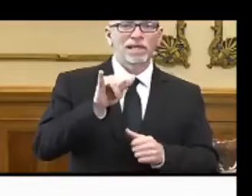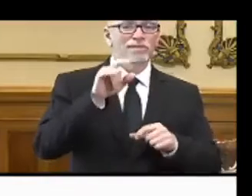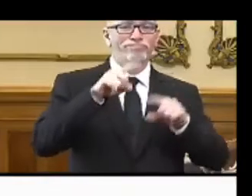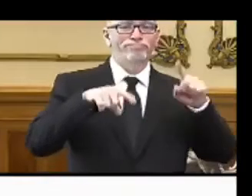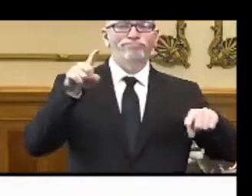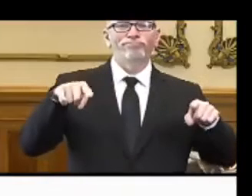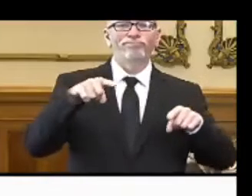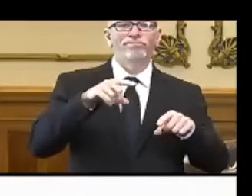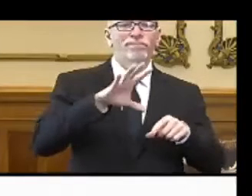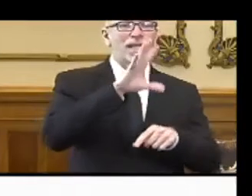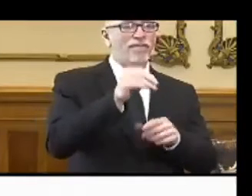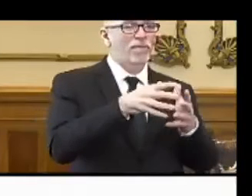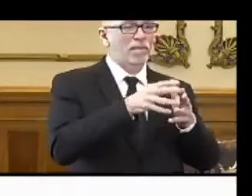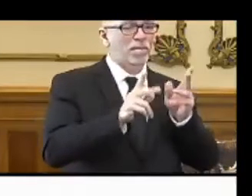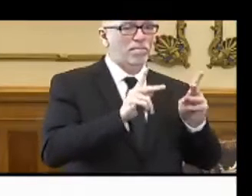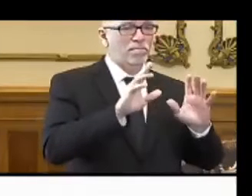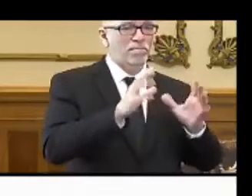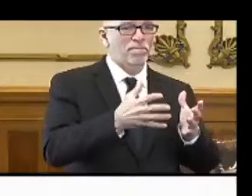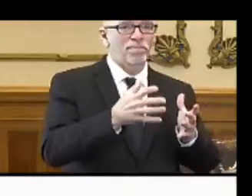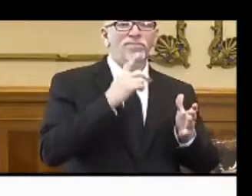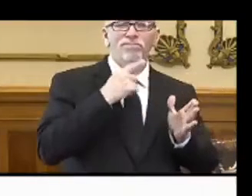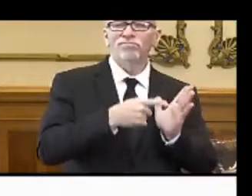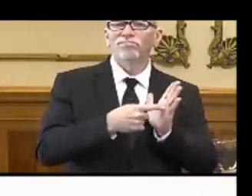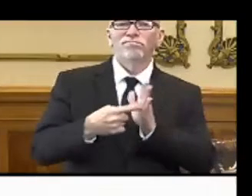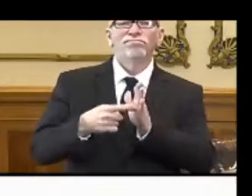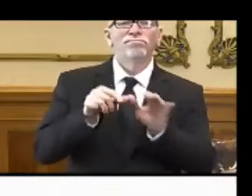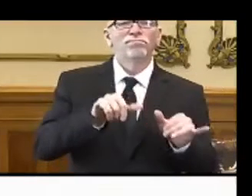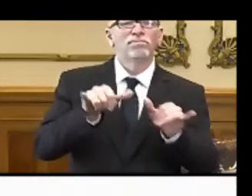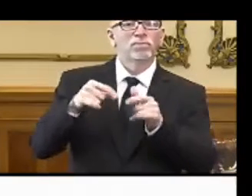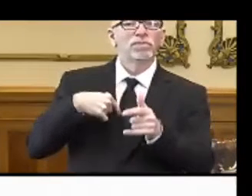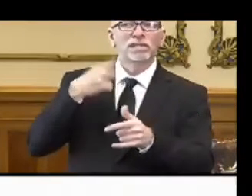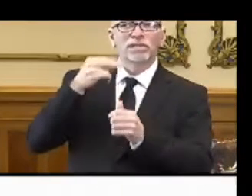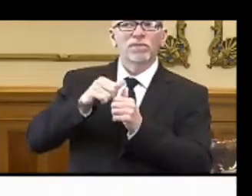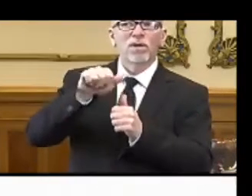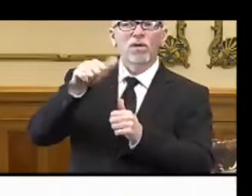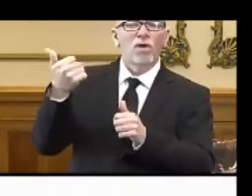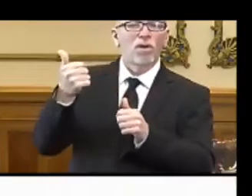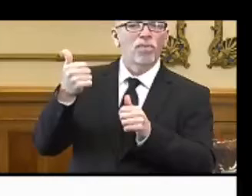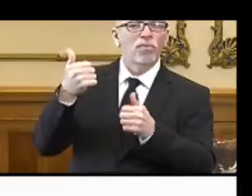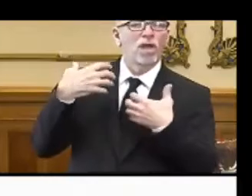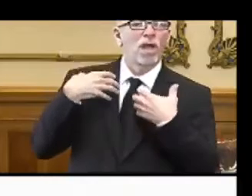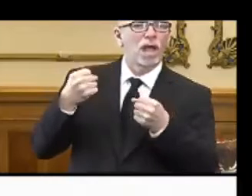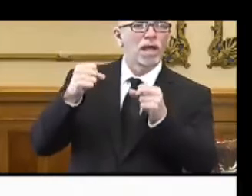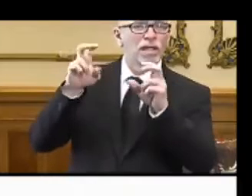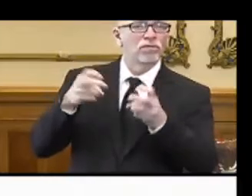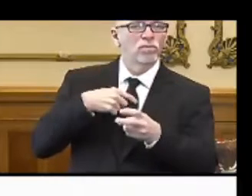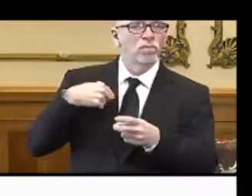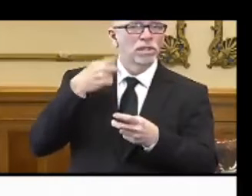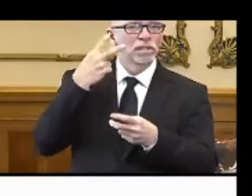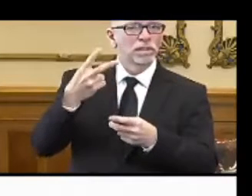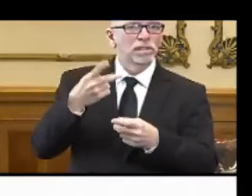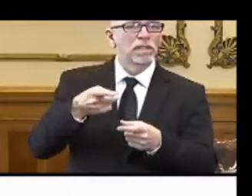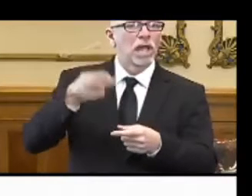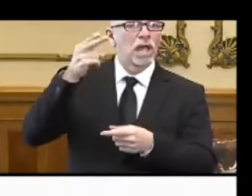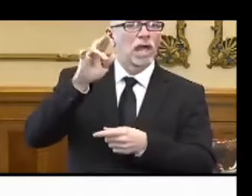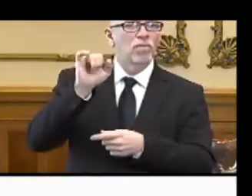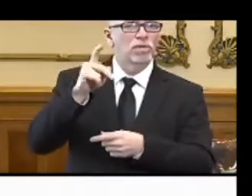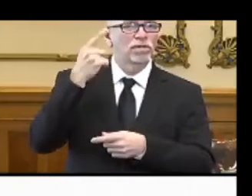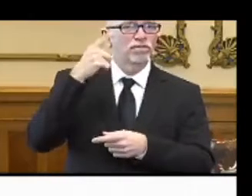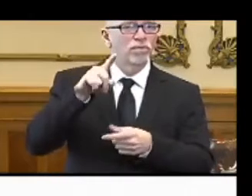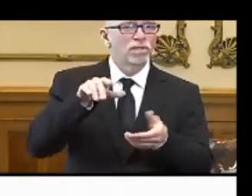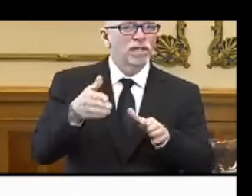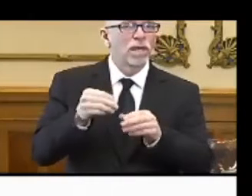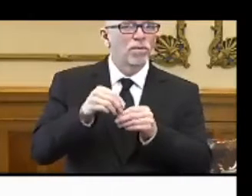our African American population mirror what we see with other health metrics that we know to be significant risk factors for death